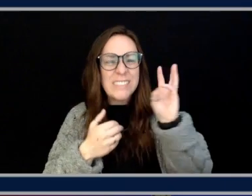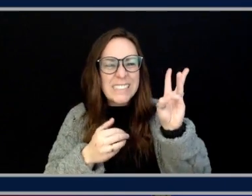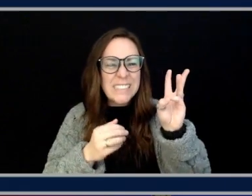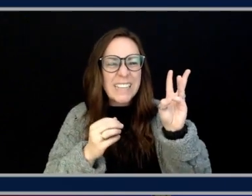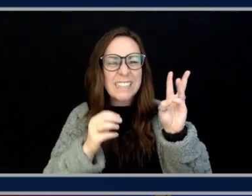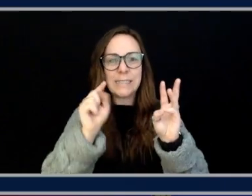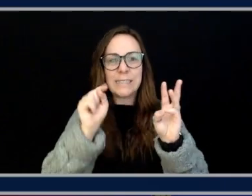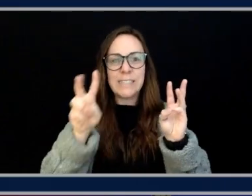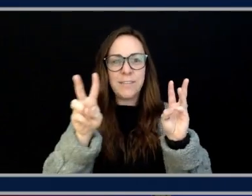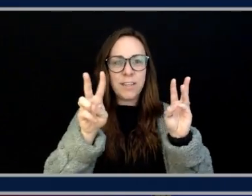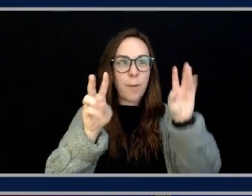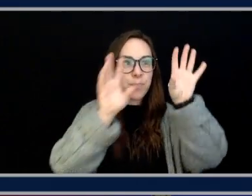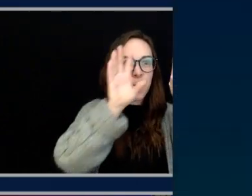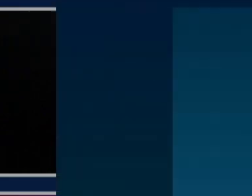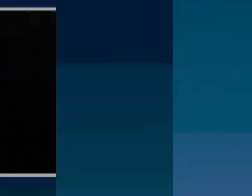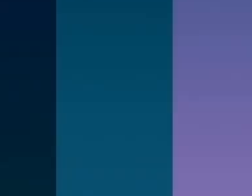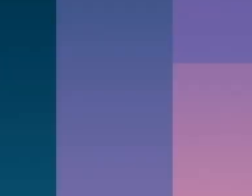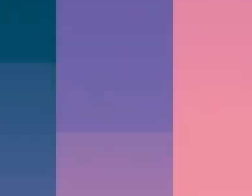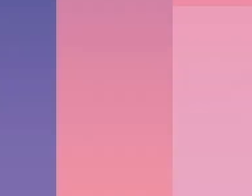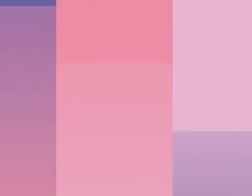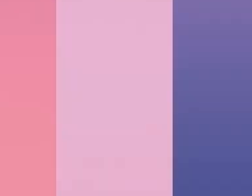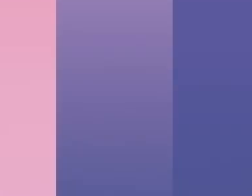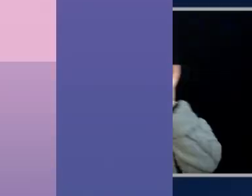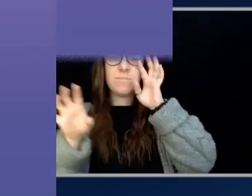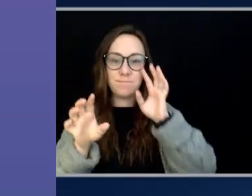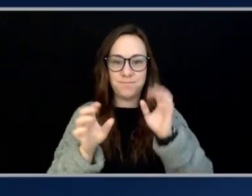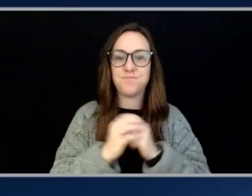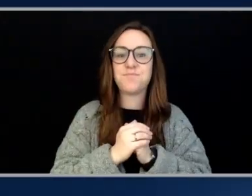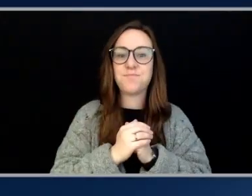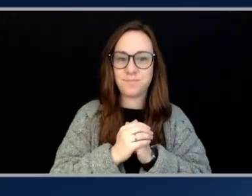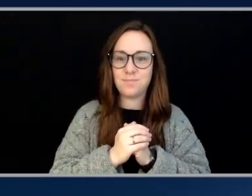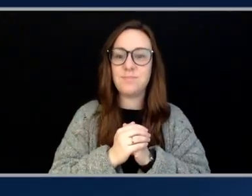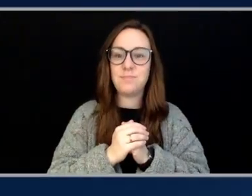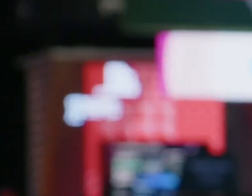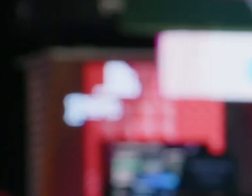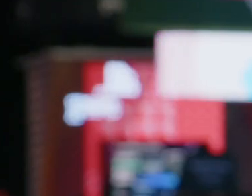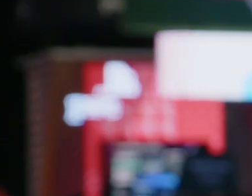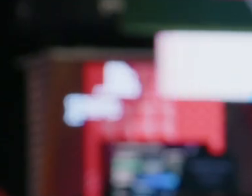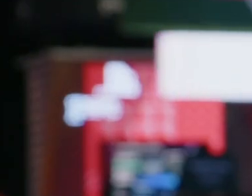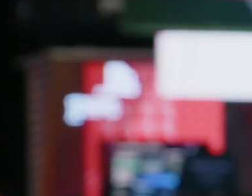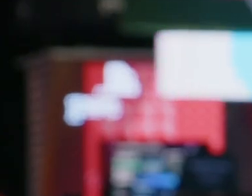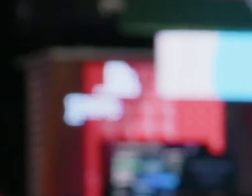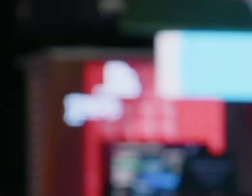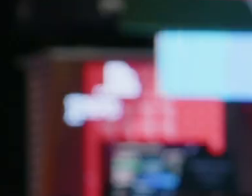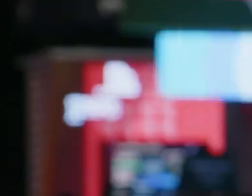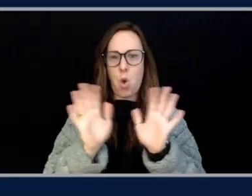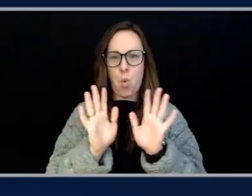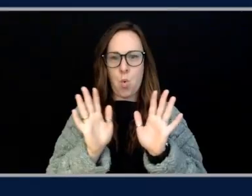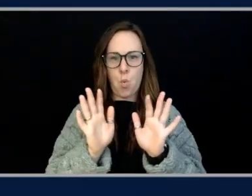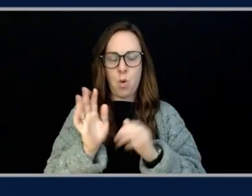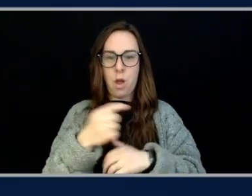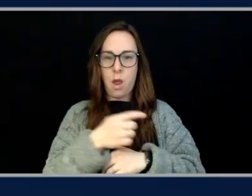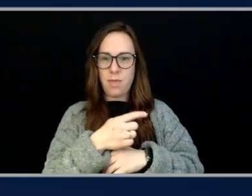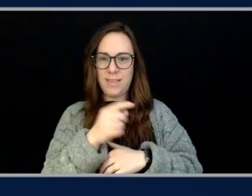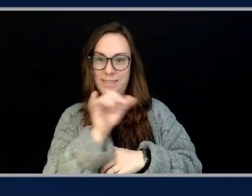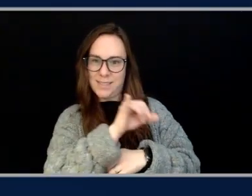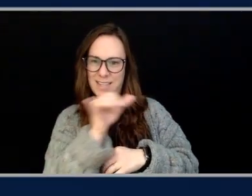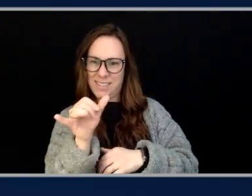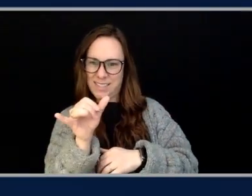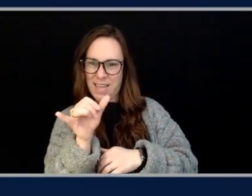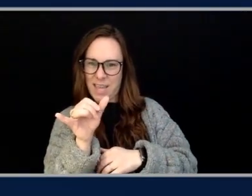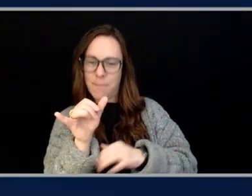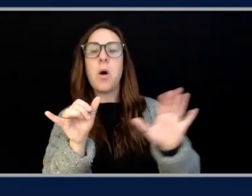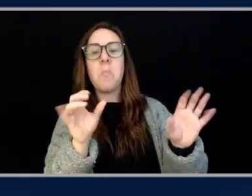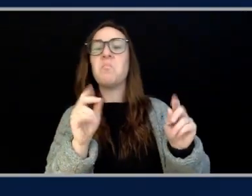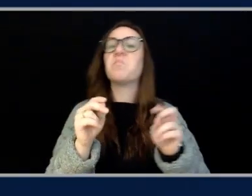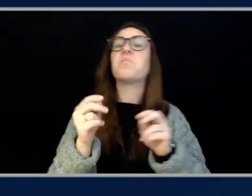wall with a little whiteboard adjacent to each one. Yep. And so each of these 6? Oh, are these the same kind of sections as these? Okay.